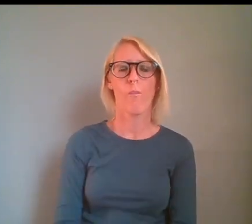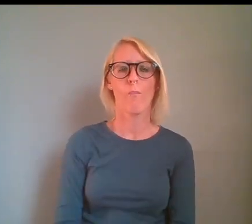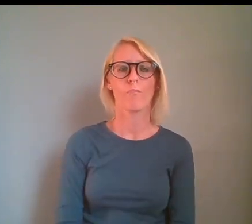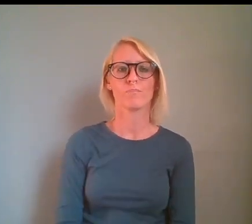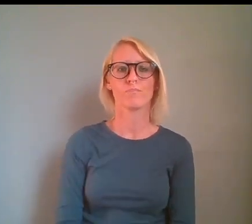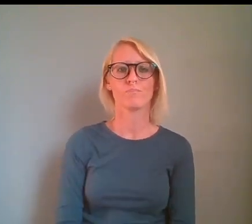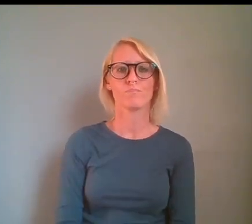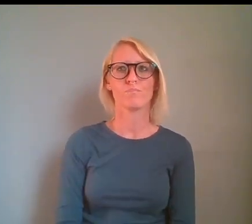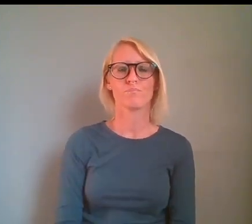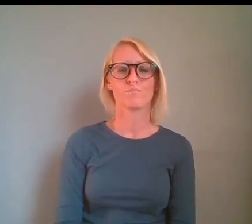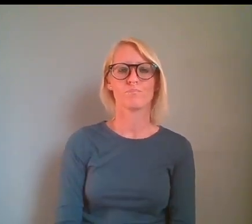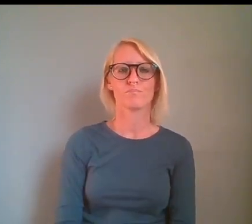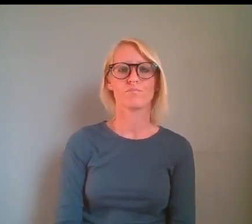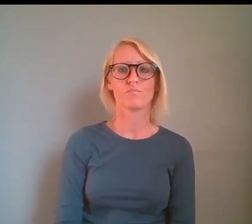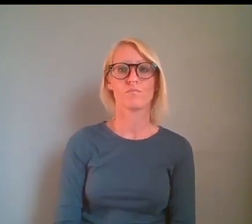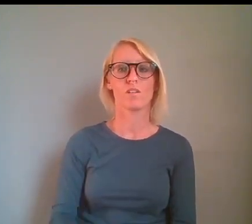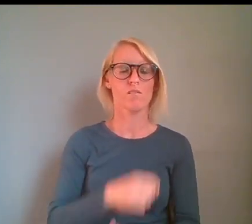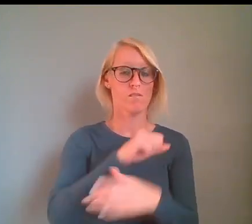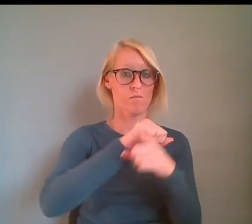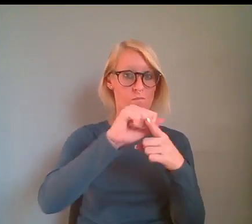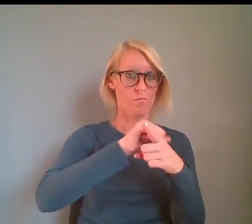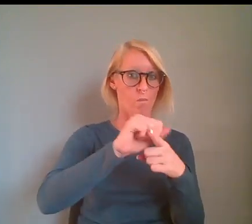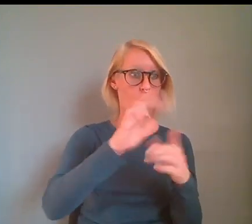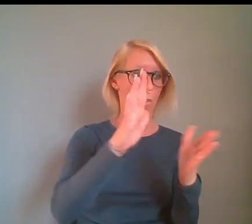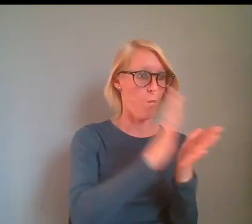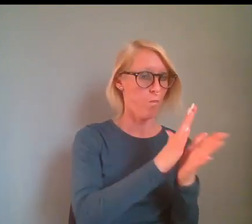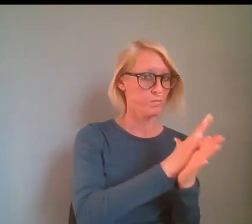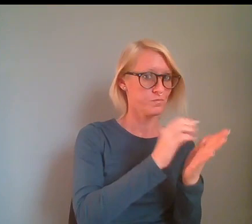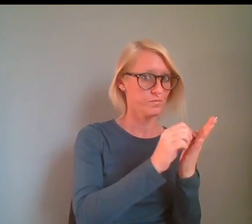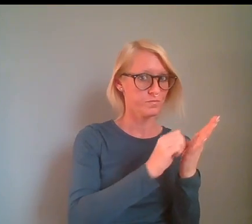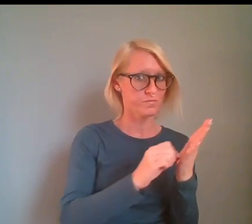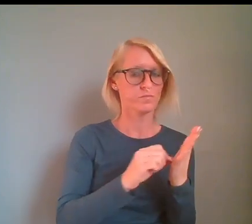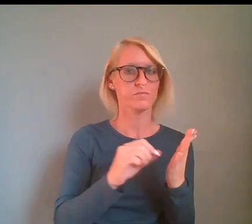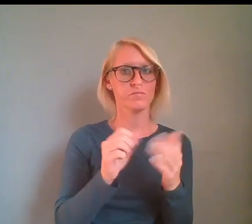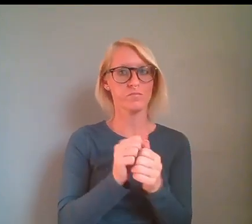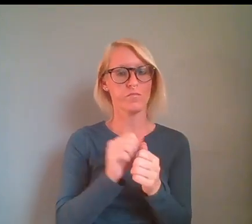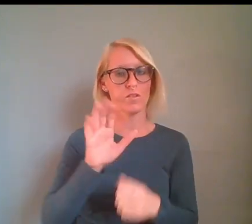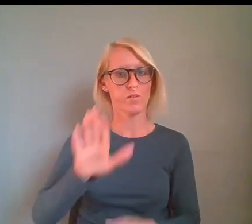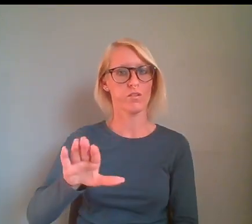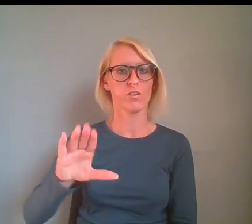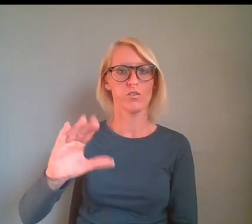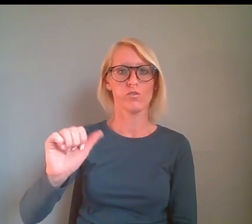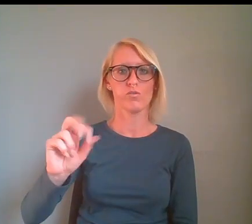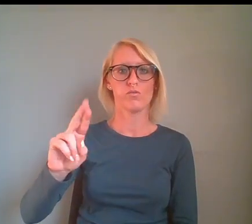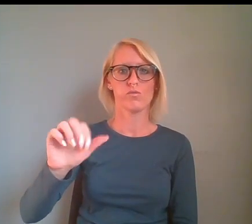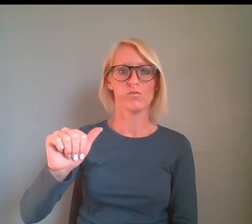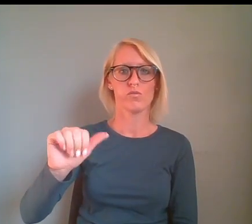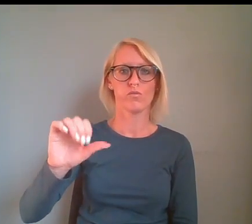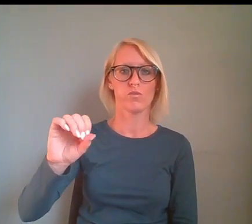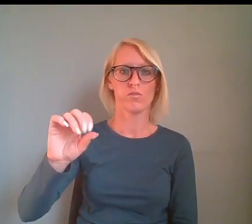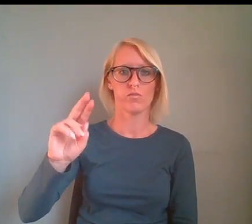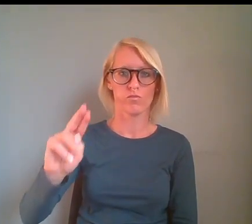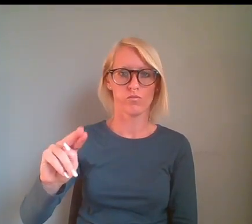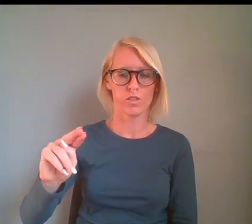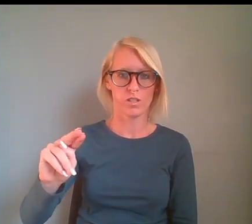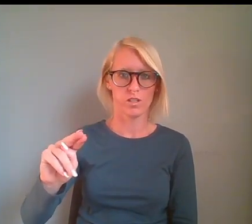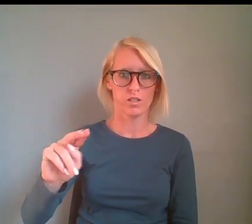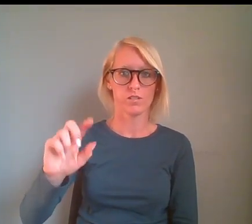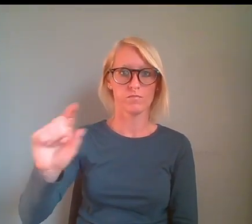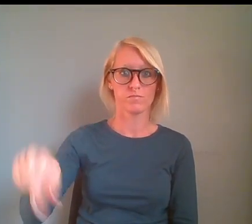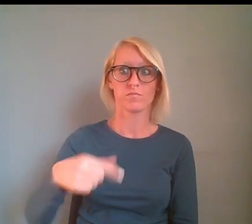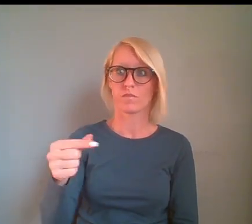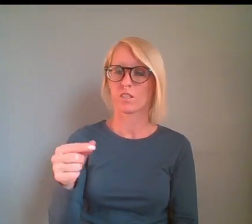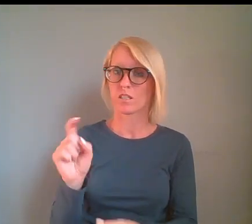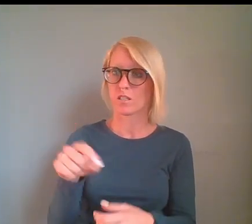have lots of paper. If you came up with something you don't like, just take another piece of paper. And then I want you